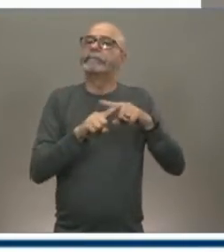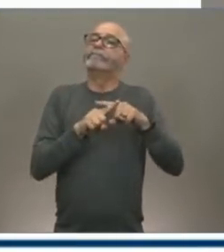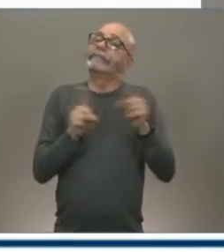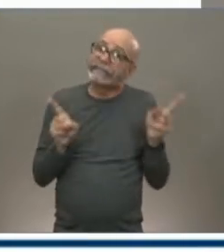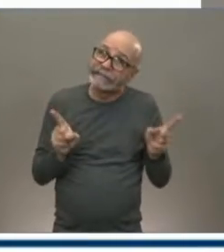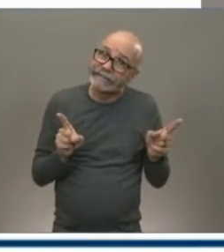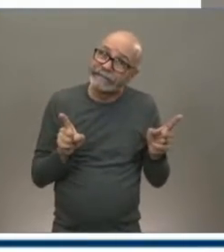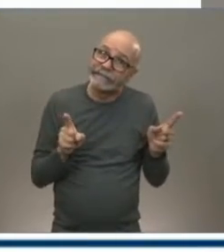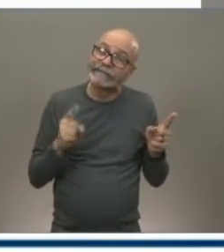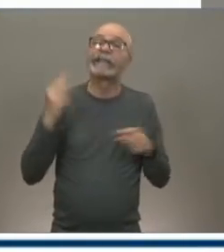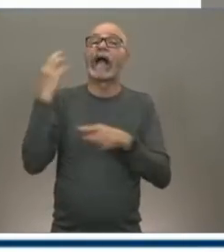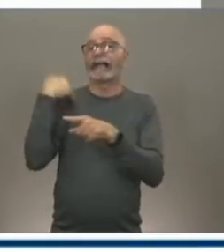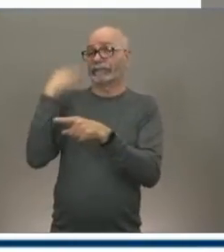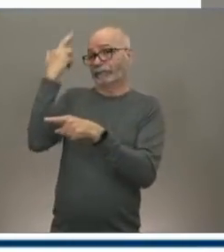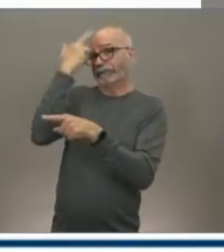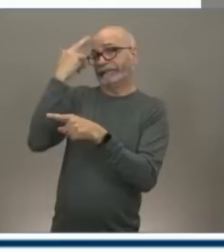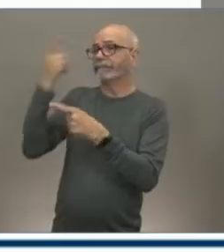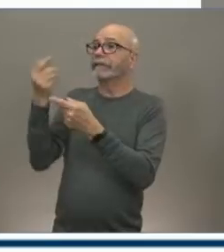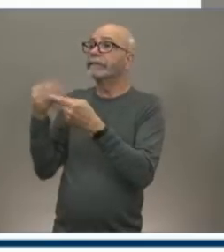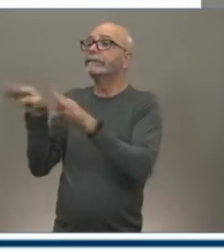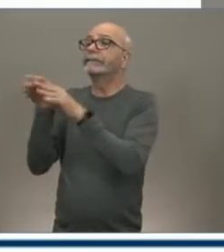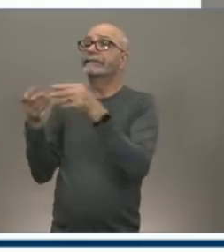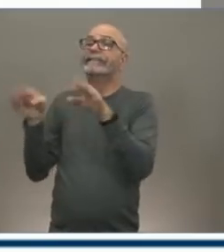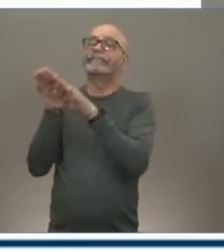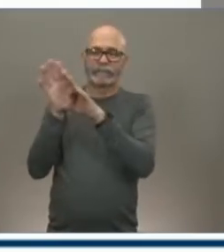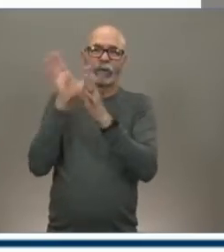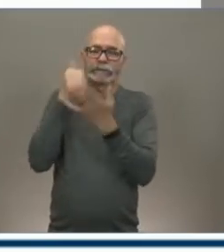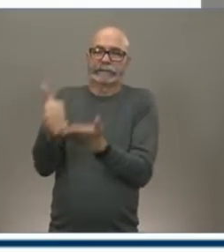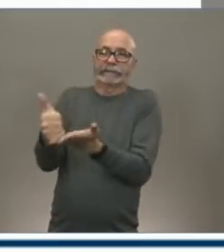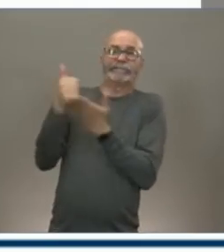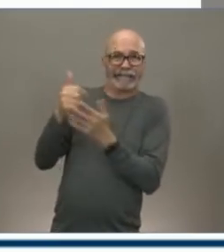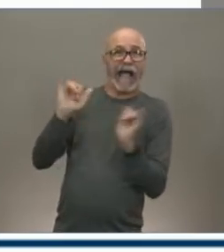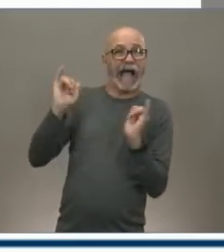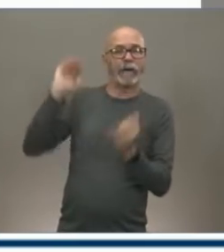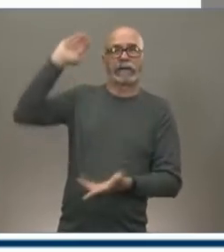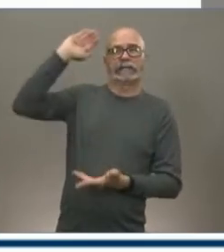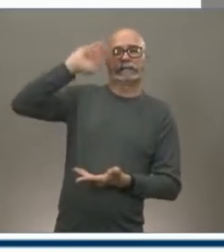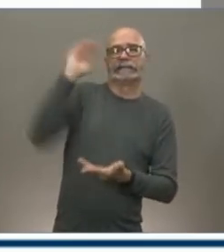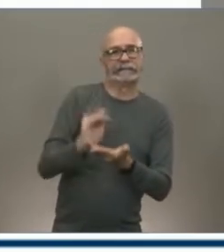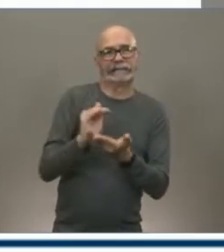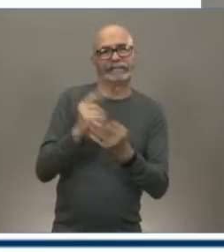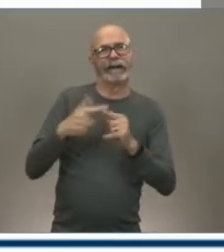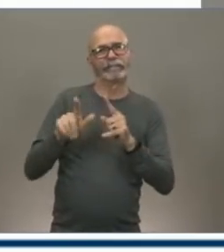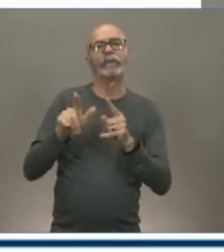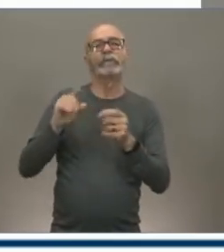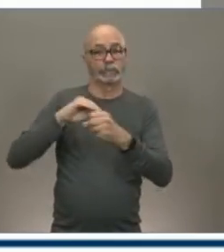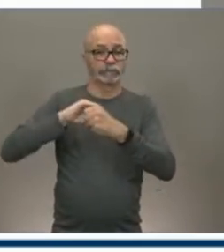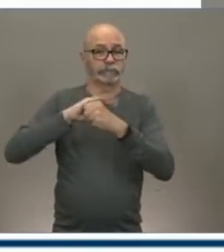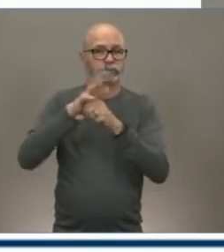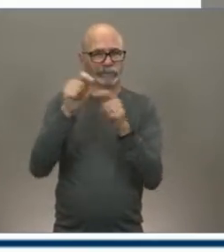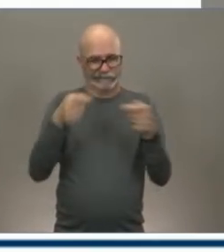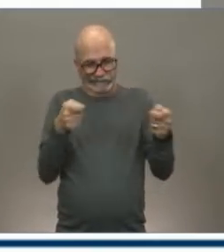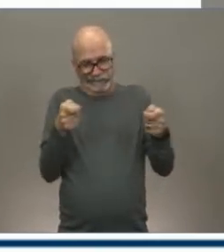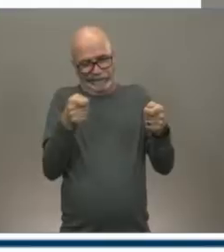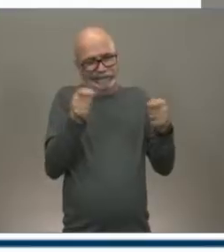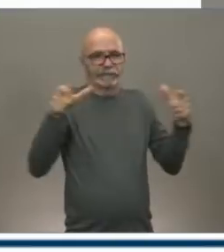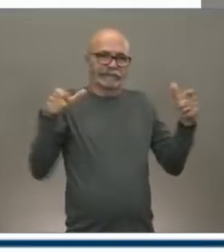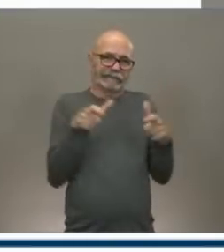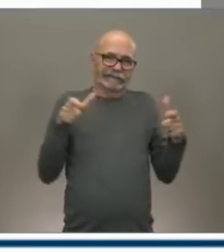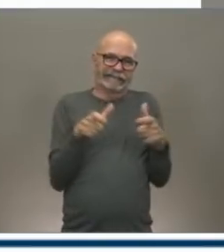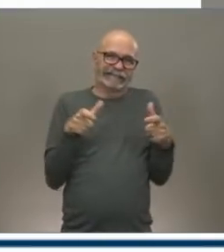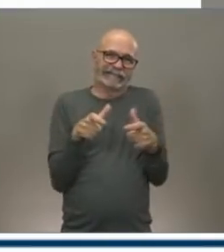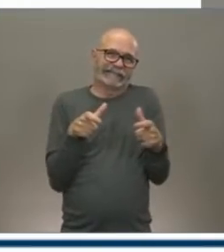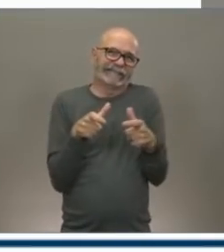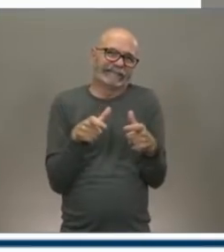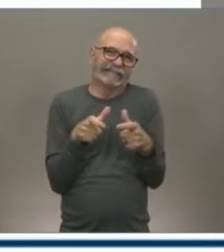are necessary to help control the spread of COVID right here in Halifax and prevent